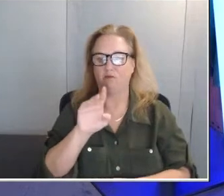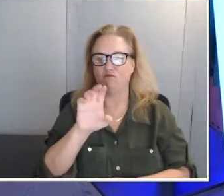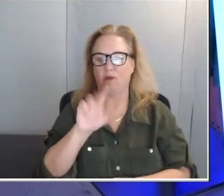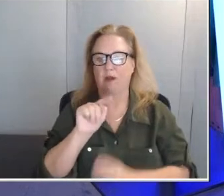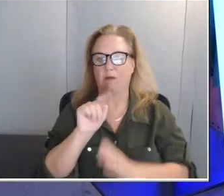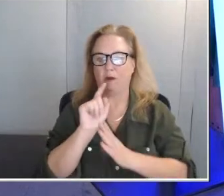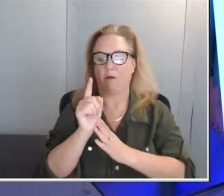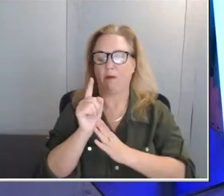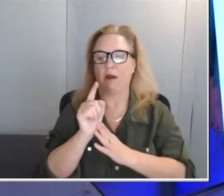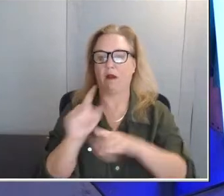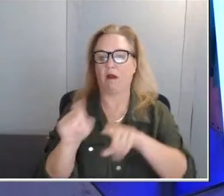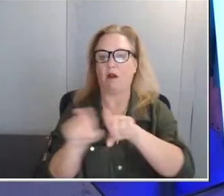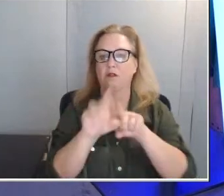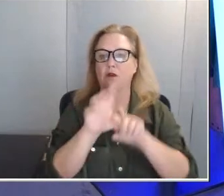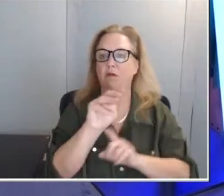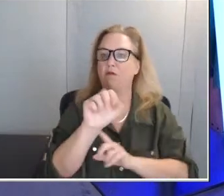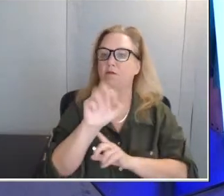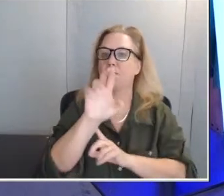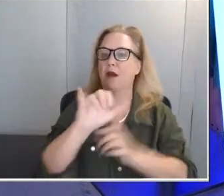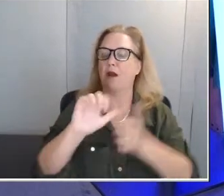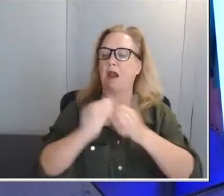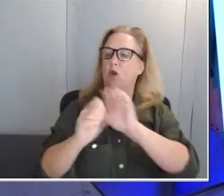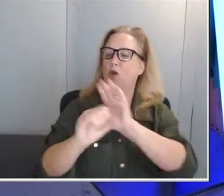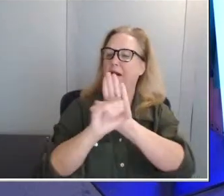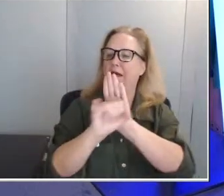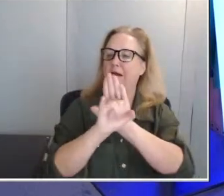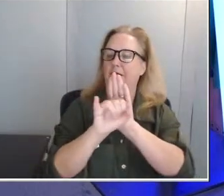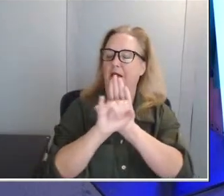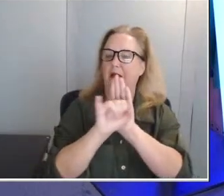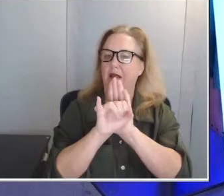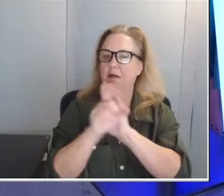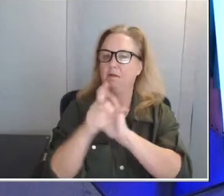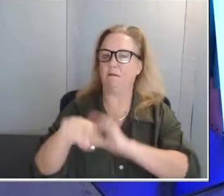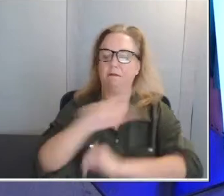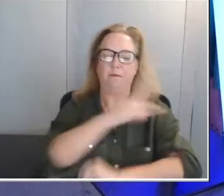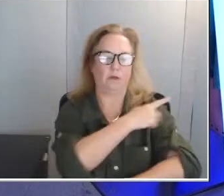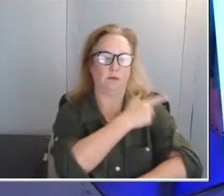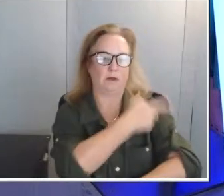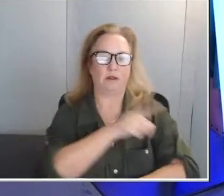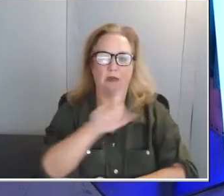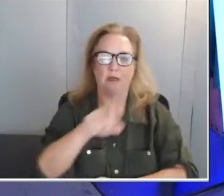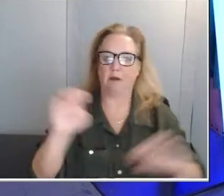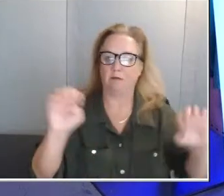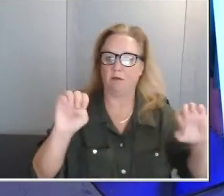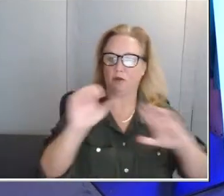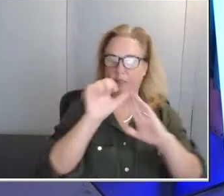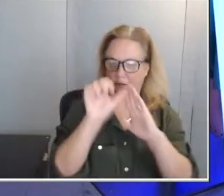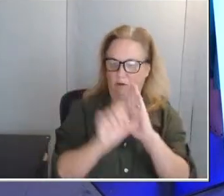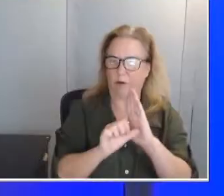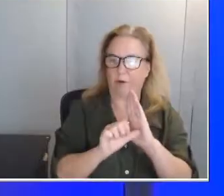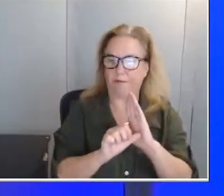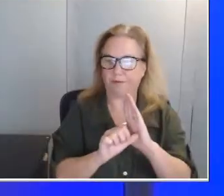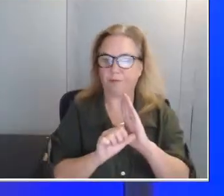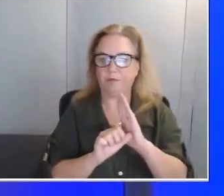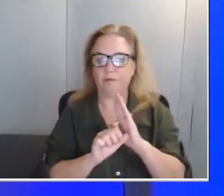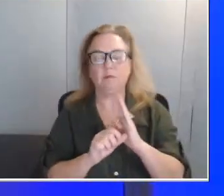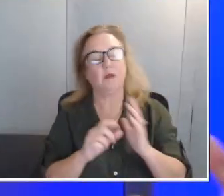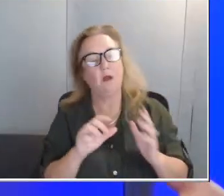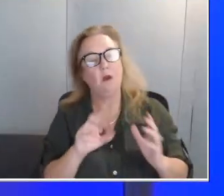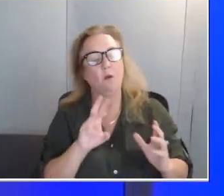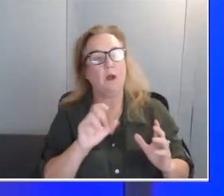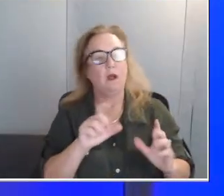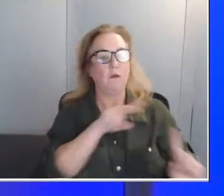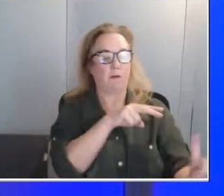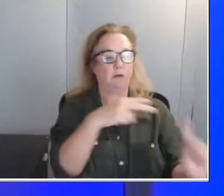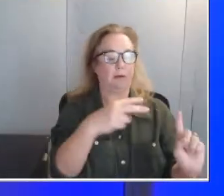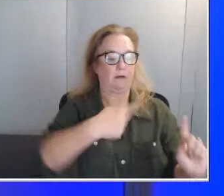want to also ask Mary, how do you identify those patients that need the emergency surgery? From a programmatic standpoint, we have patients,